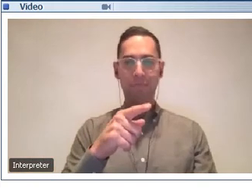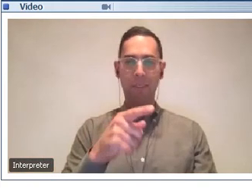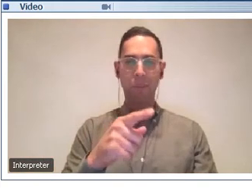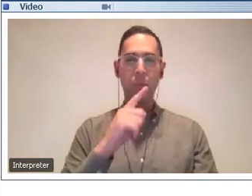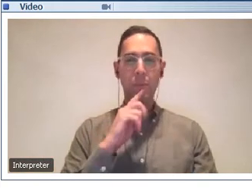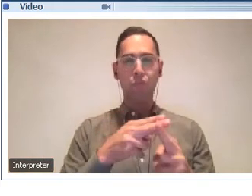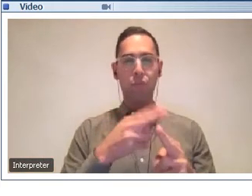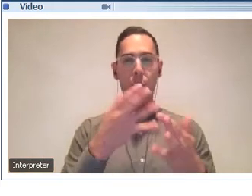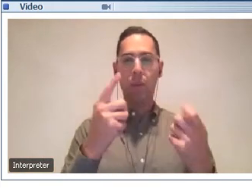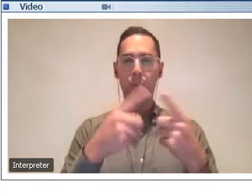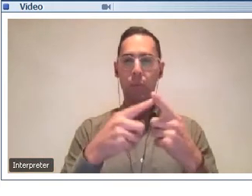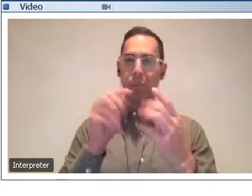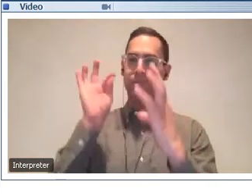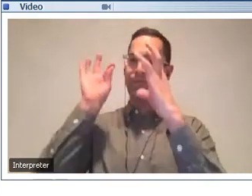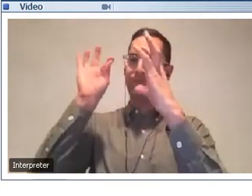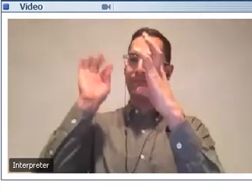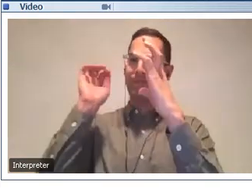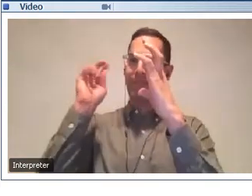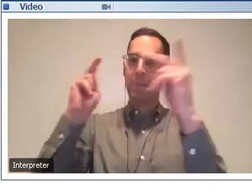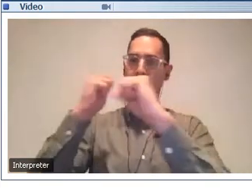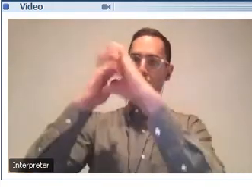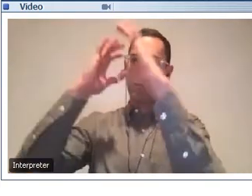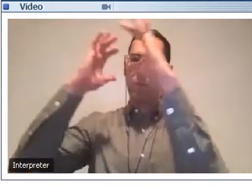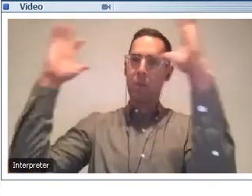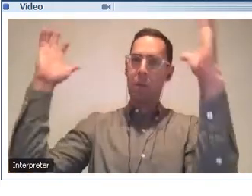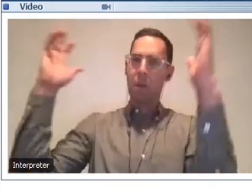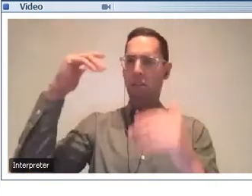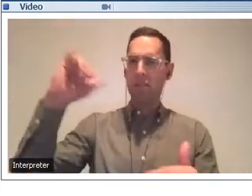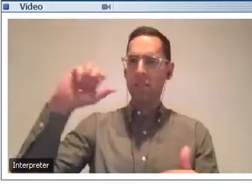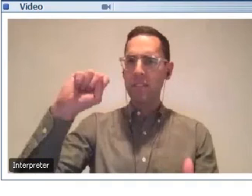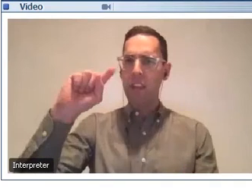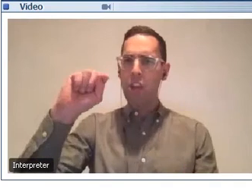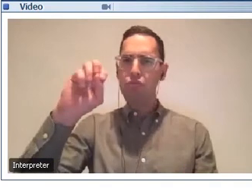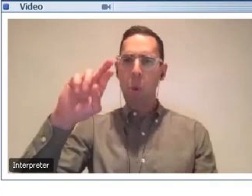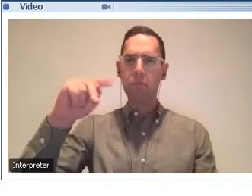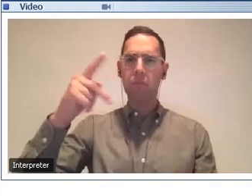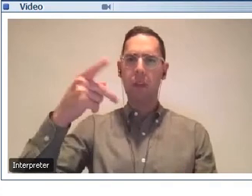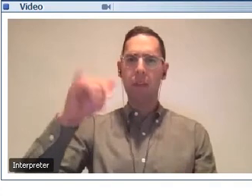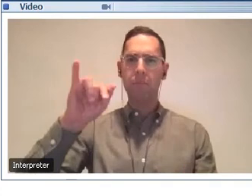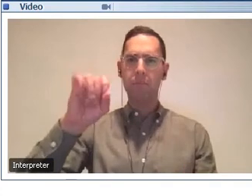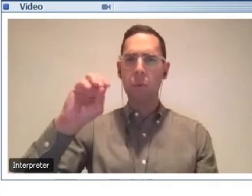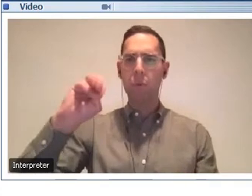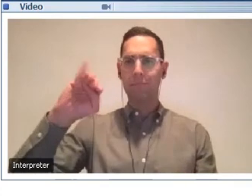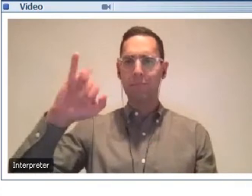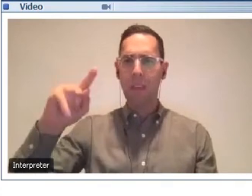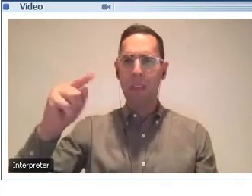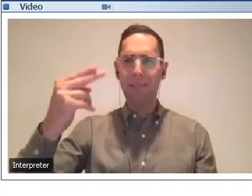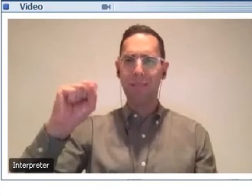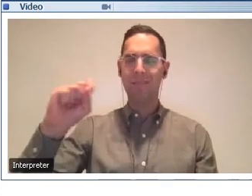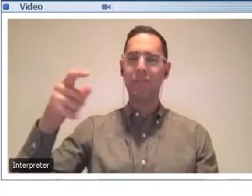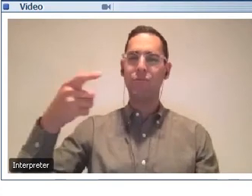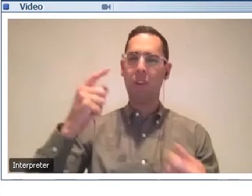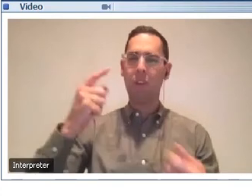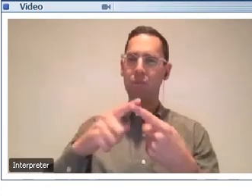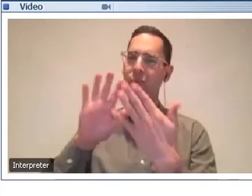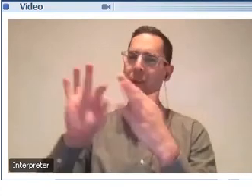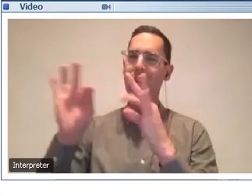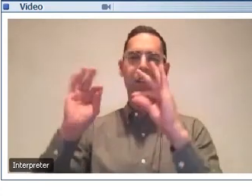the stereotypes and myths here. One of the things that we sometimes